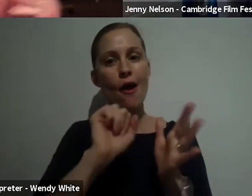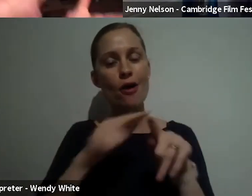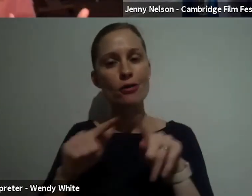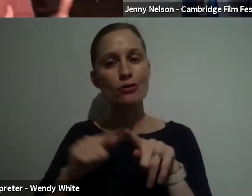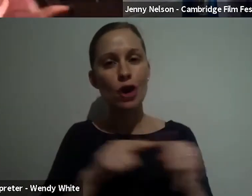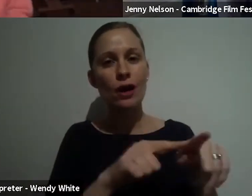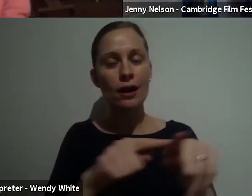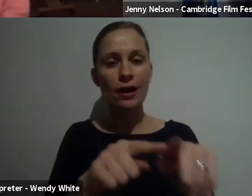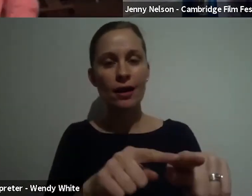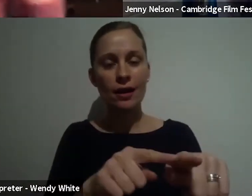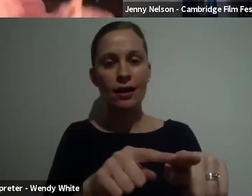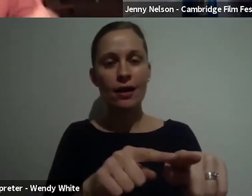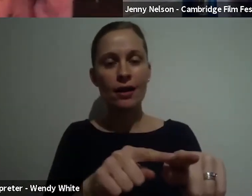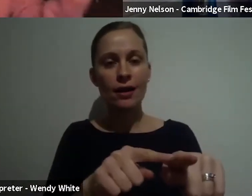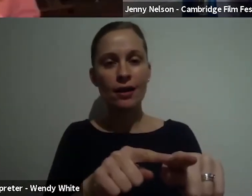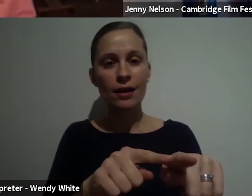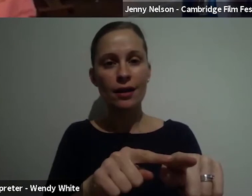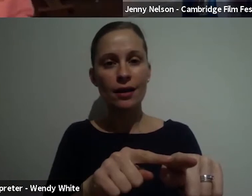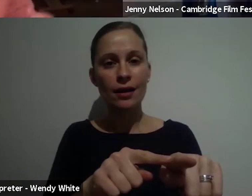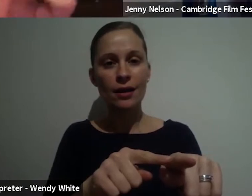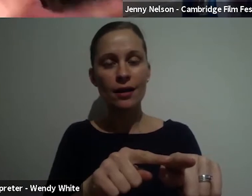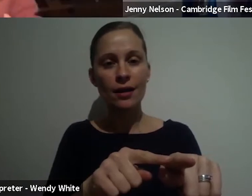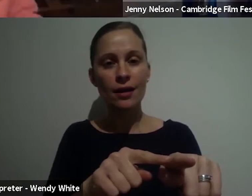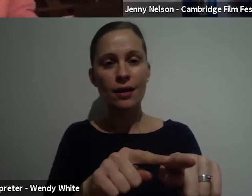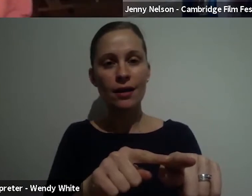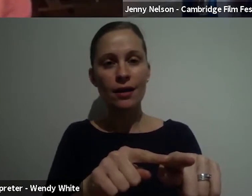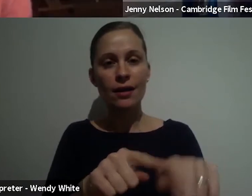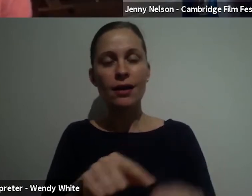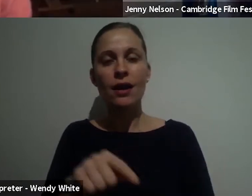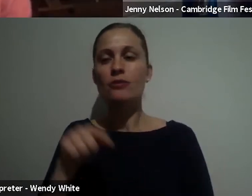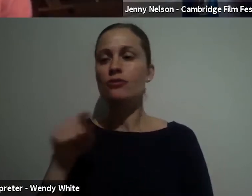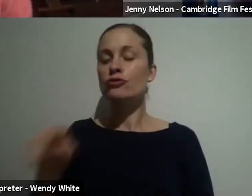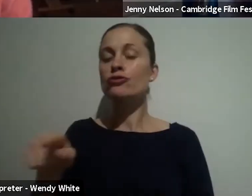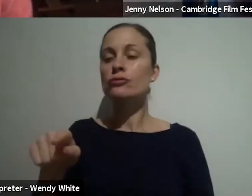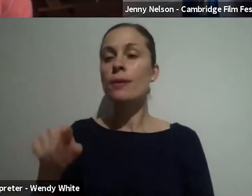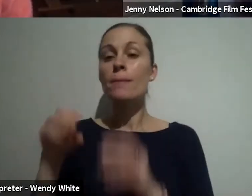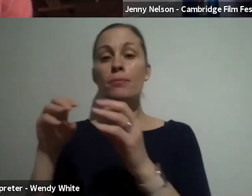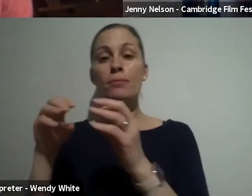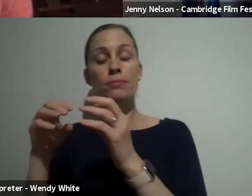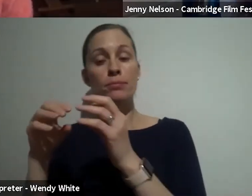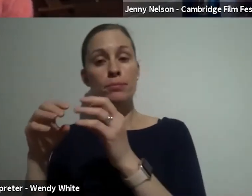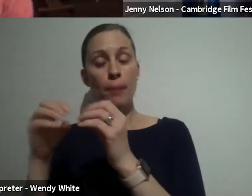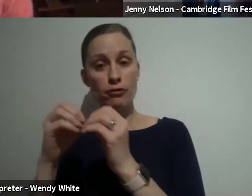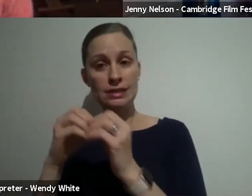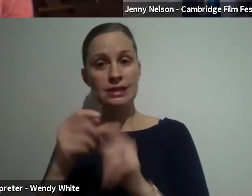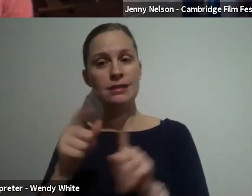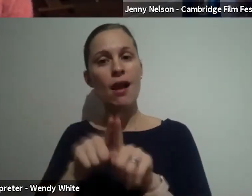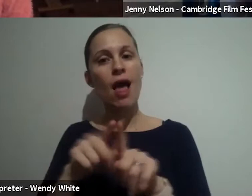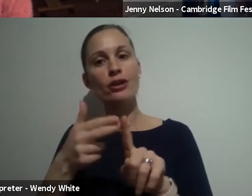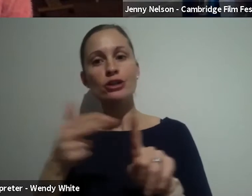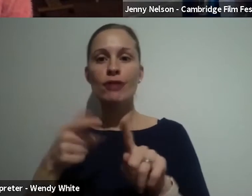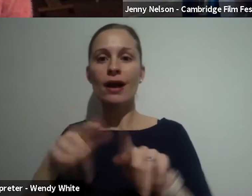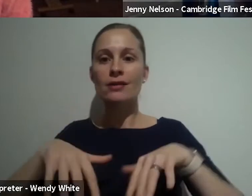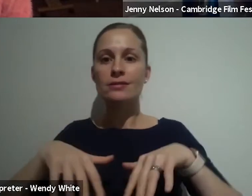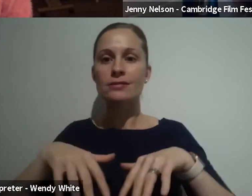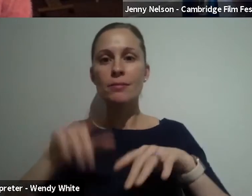She's the catalyzer, but she's not the reason why Celia starts this trip. But she is the person that makes